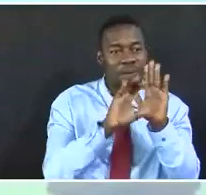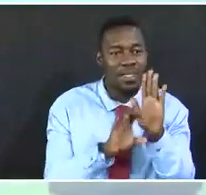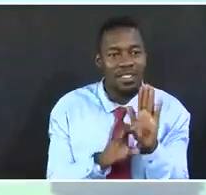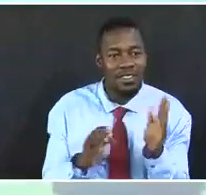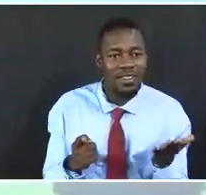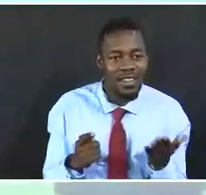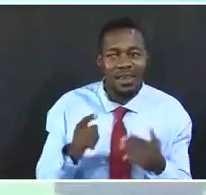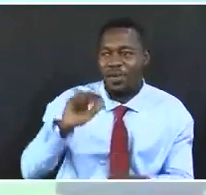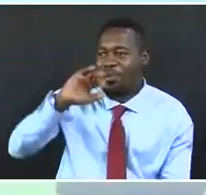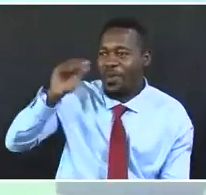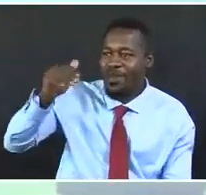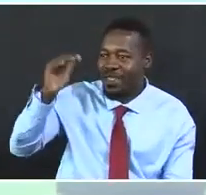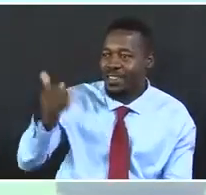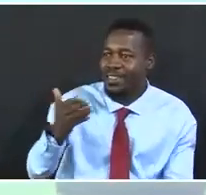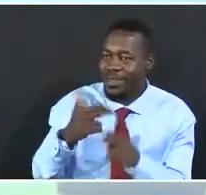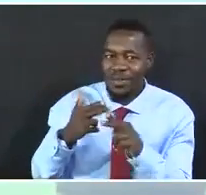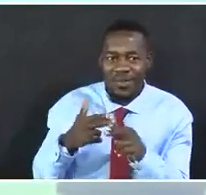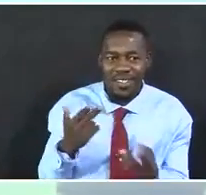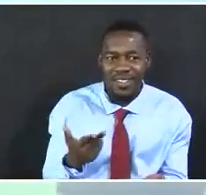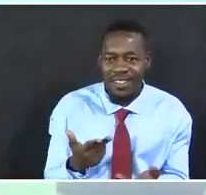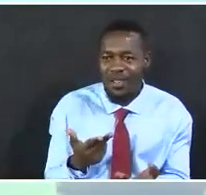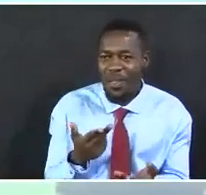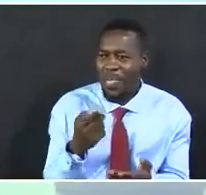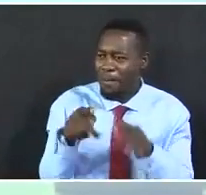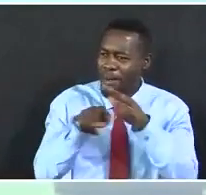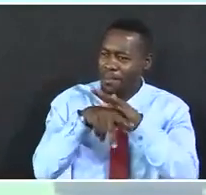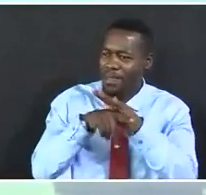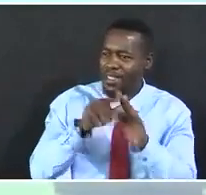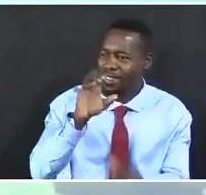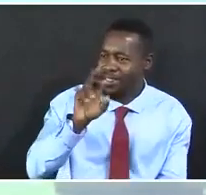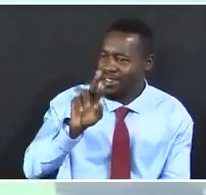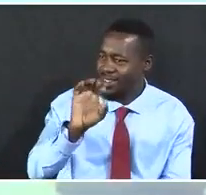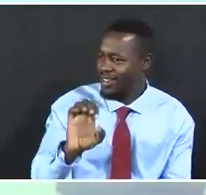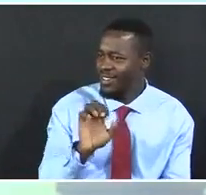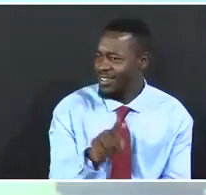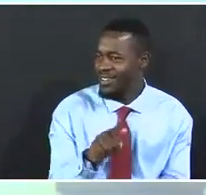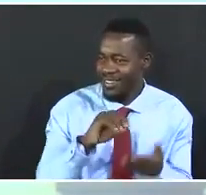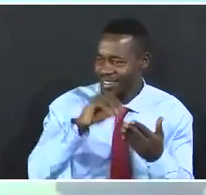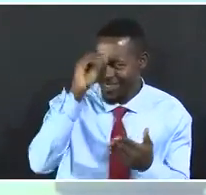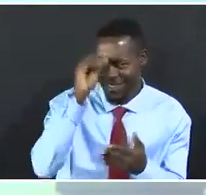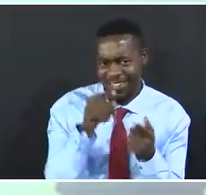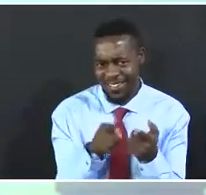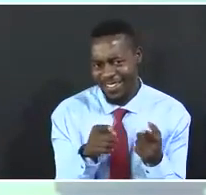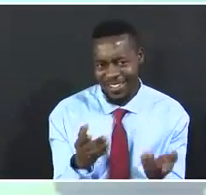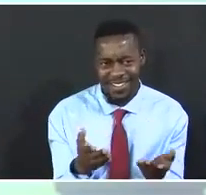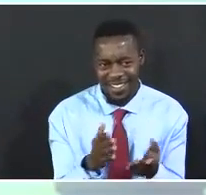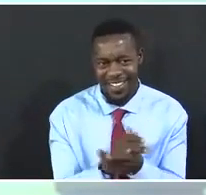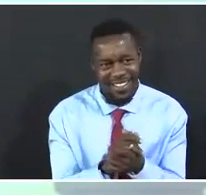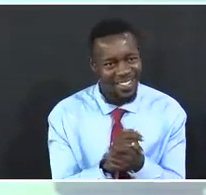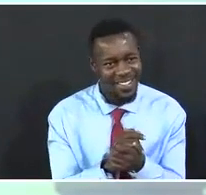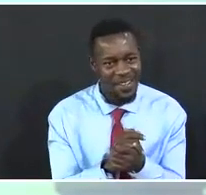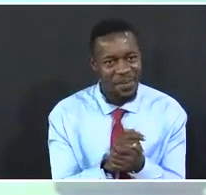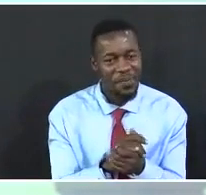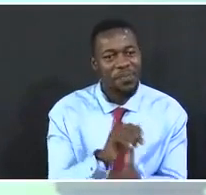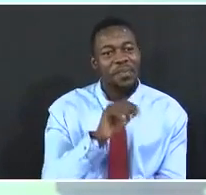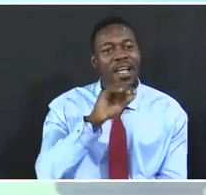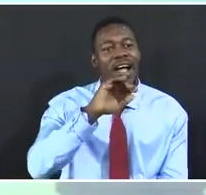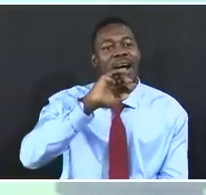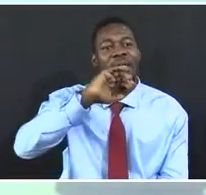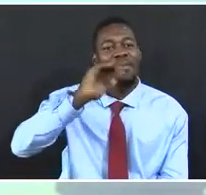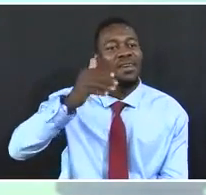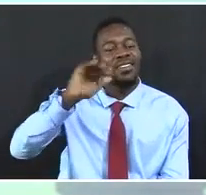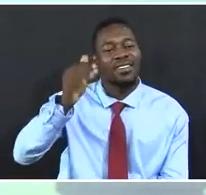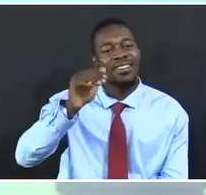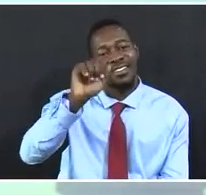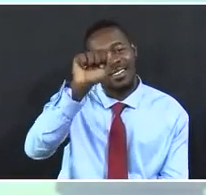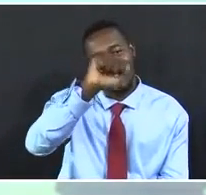right? So it's something real. There is also mention of a mountain in Isaiah chapter 2, verse 2 and 3. I